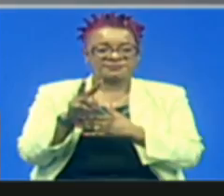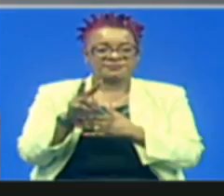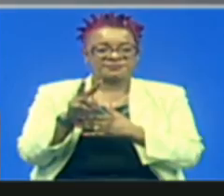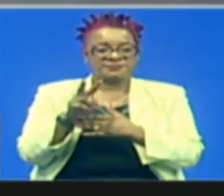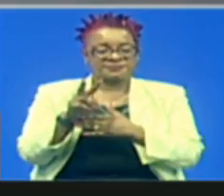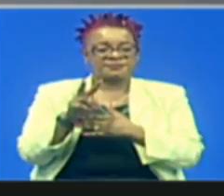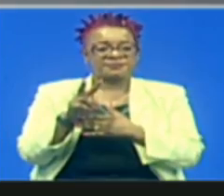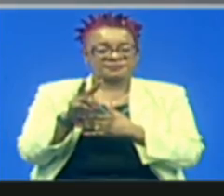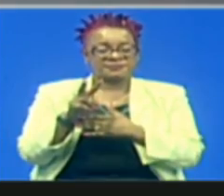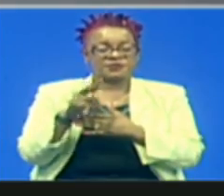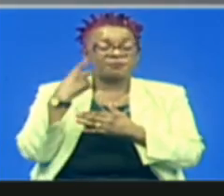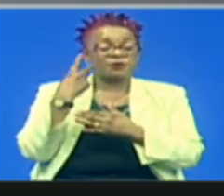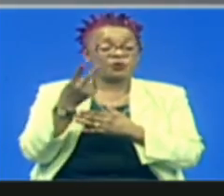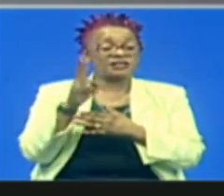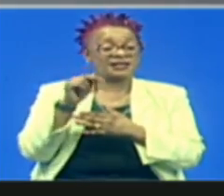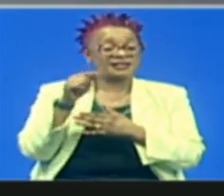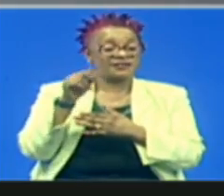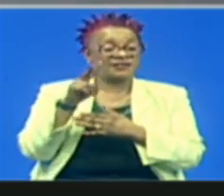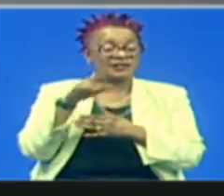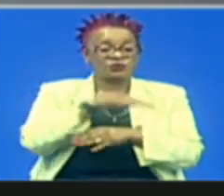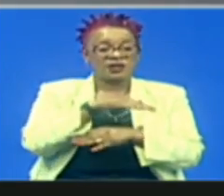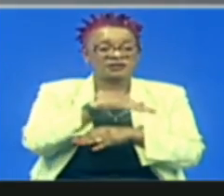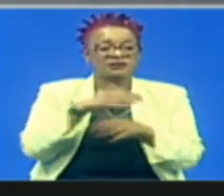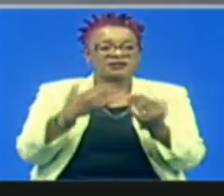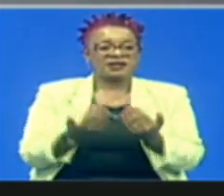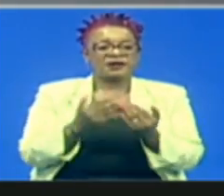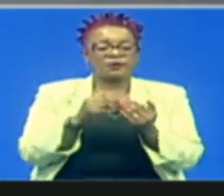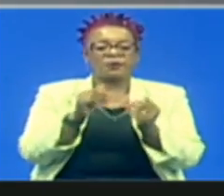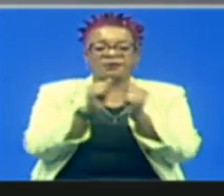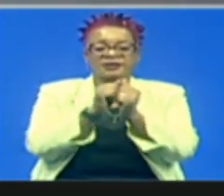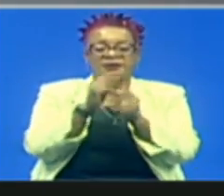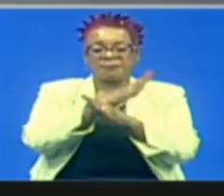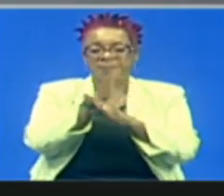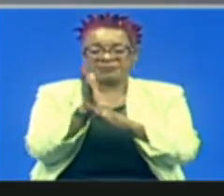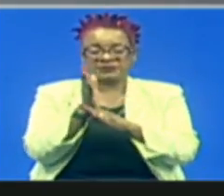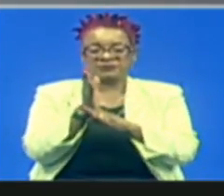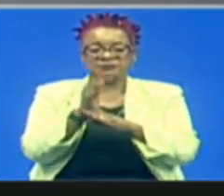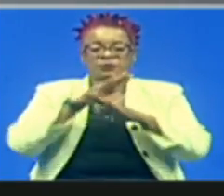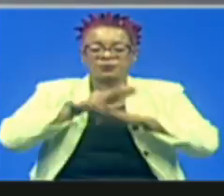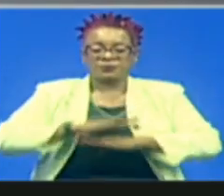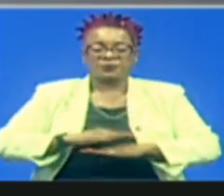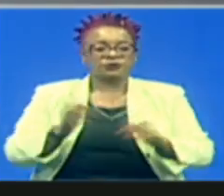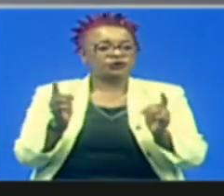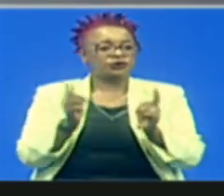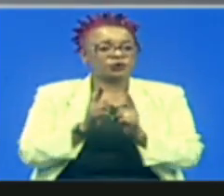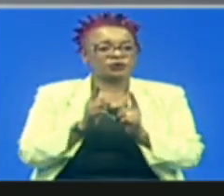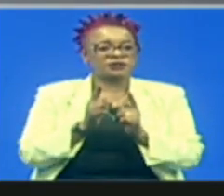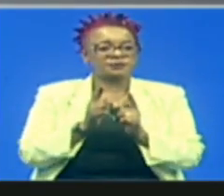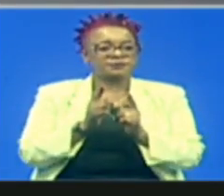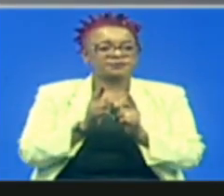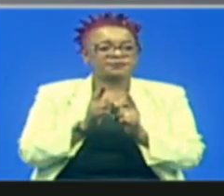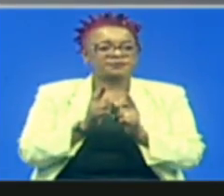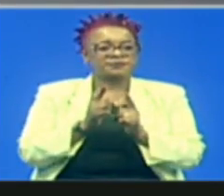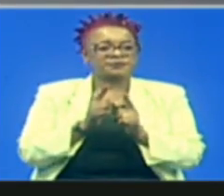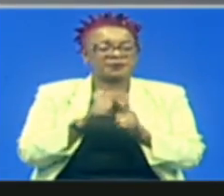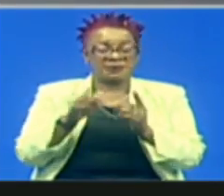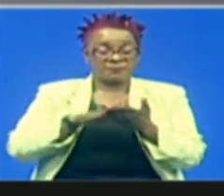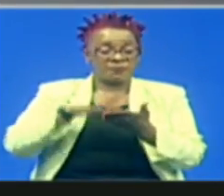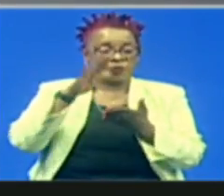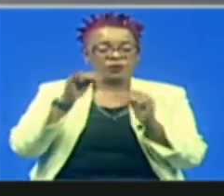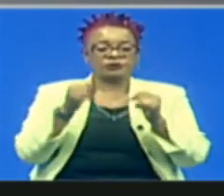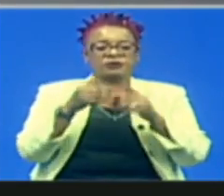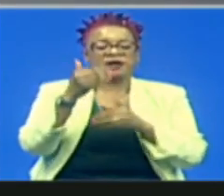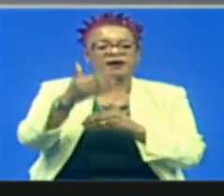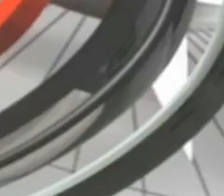All right, you've been watching NTV tonight. It's 20 past the hour. Time for a quick breather, but as always, this is what you can expect in just a